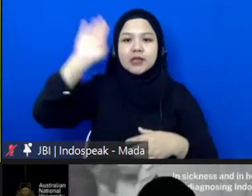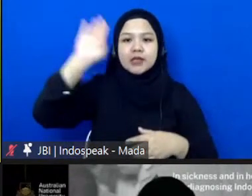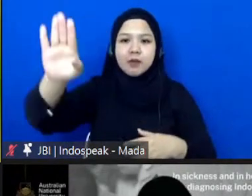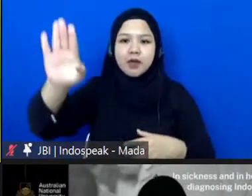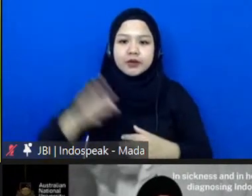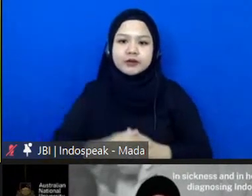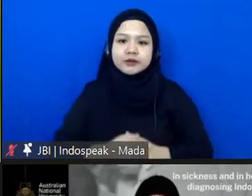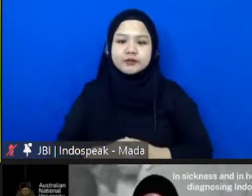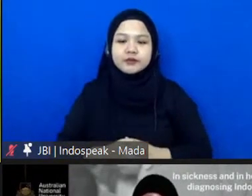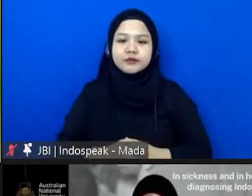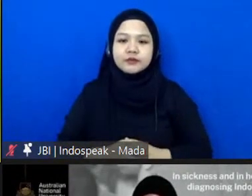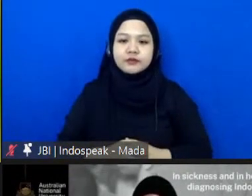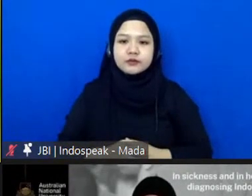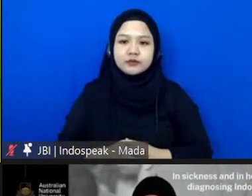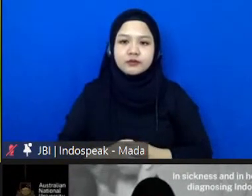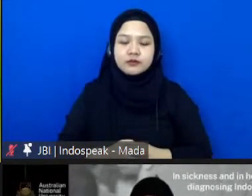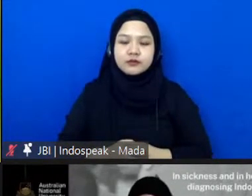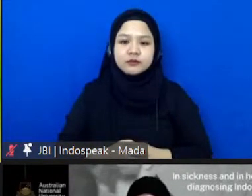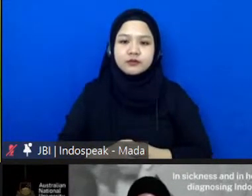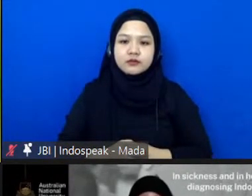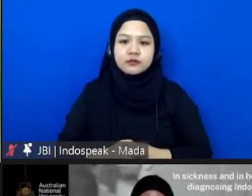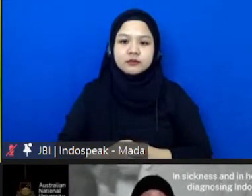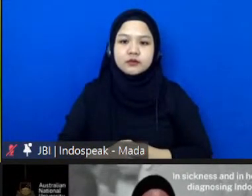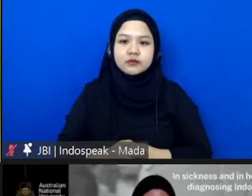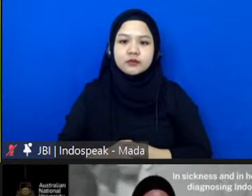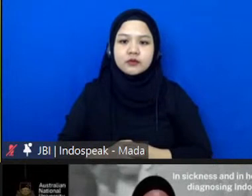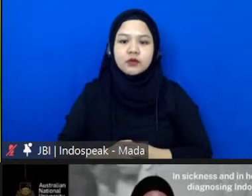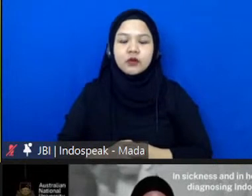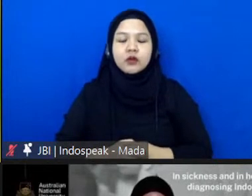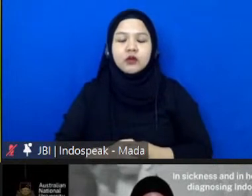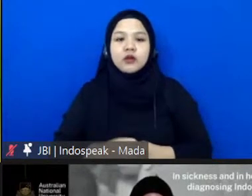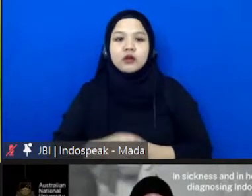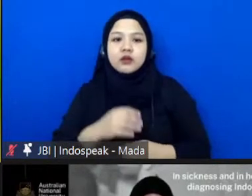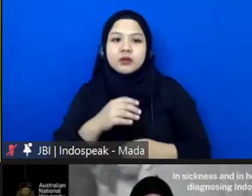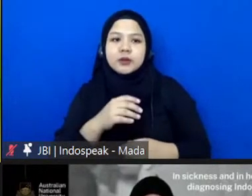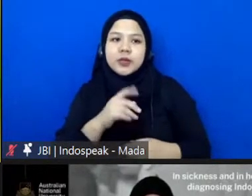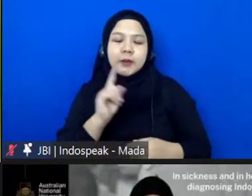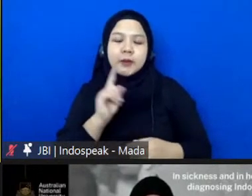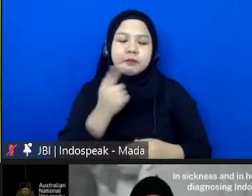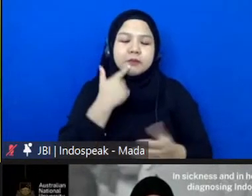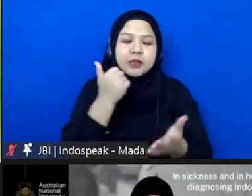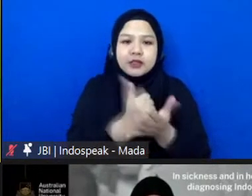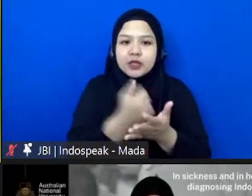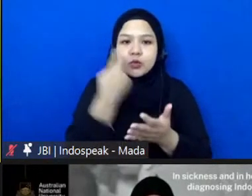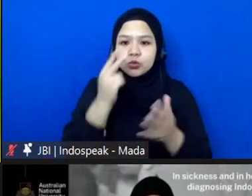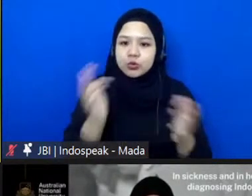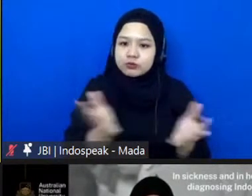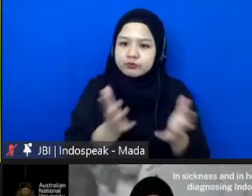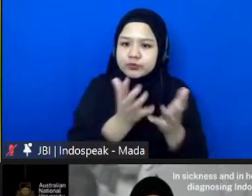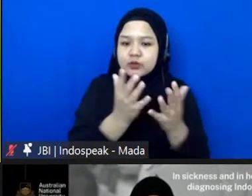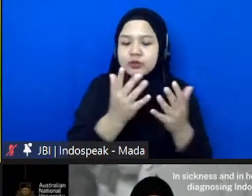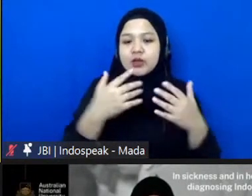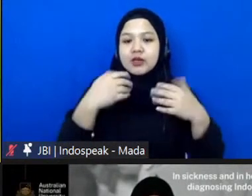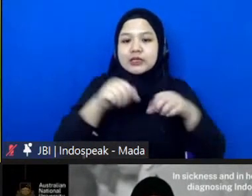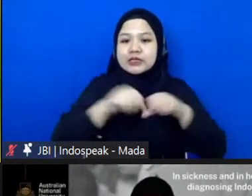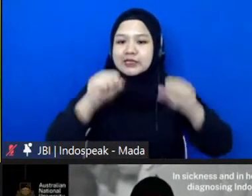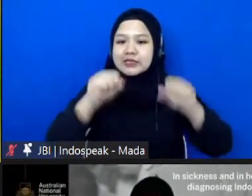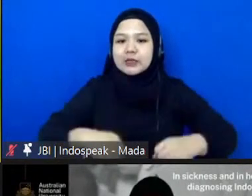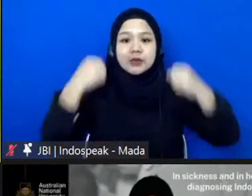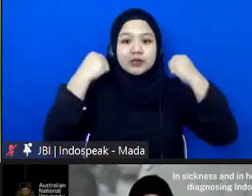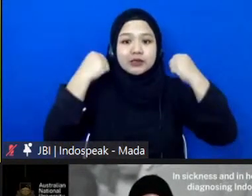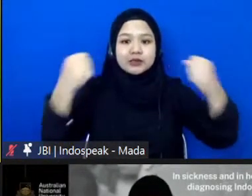mentioned the critical values of health system strengthening, but I also argue that health system strengthening need to